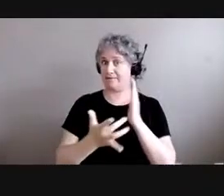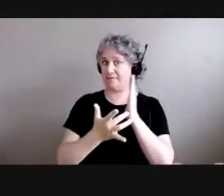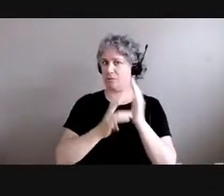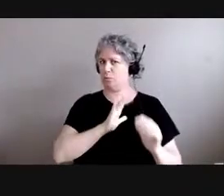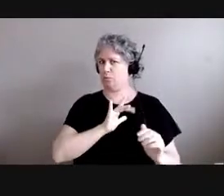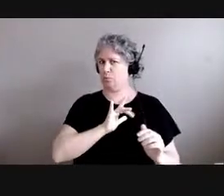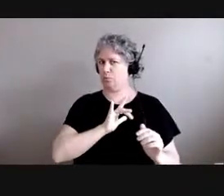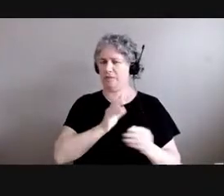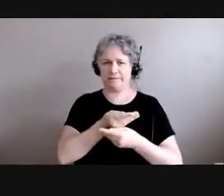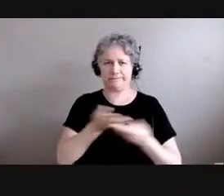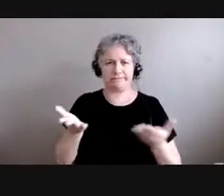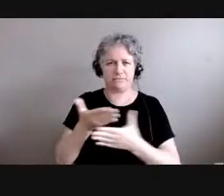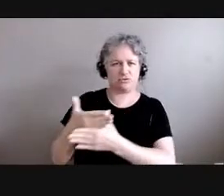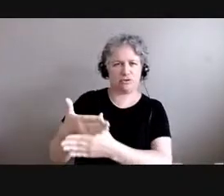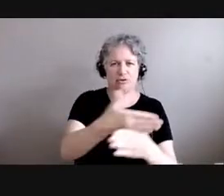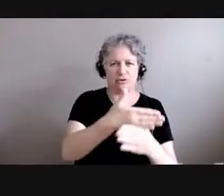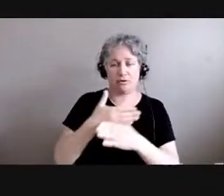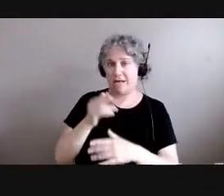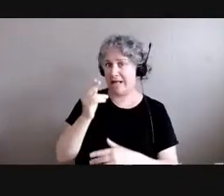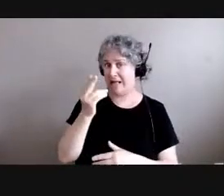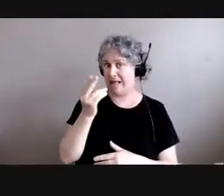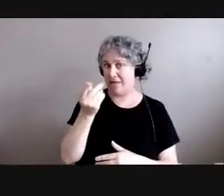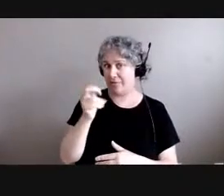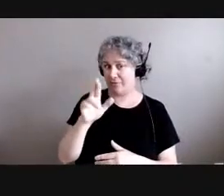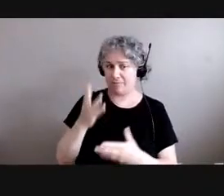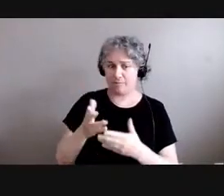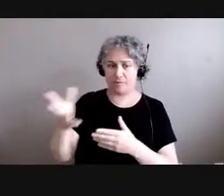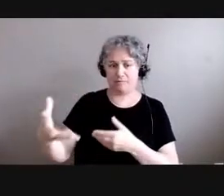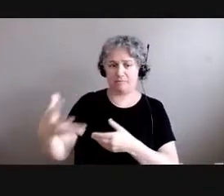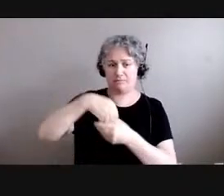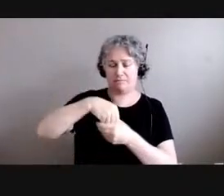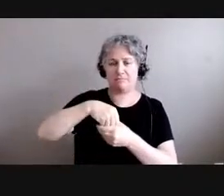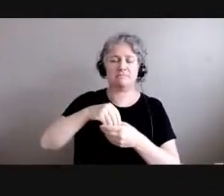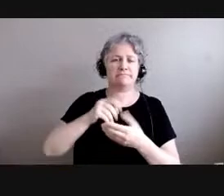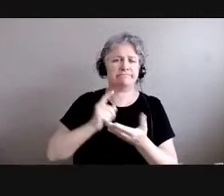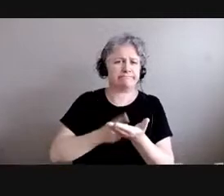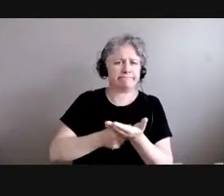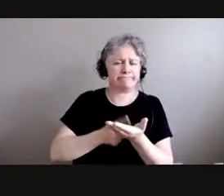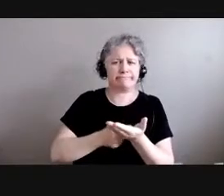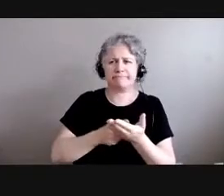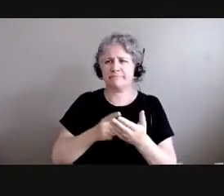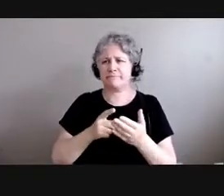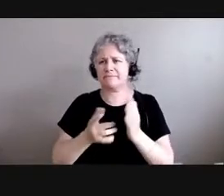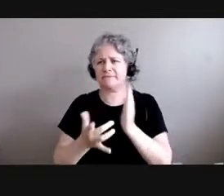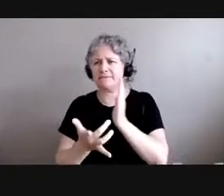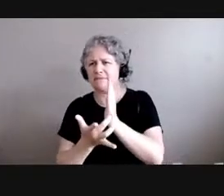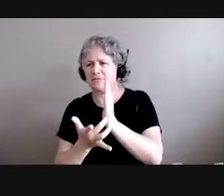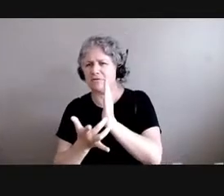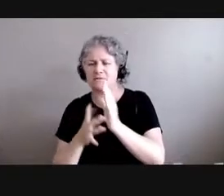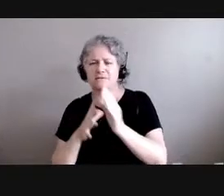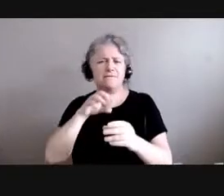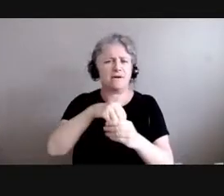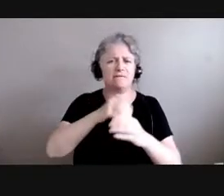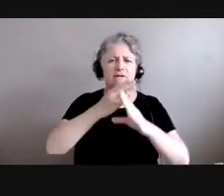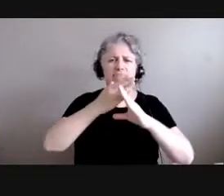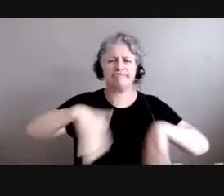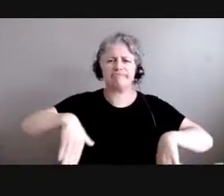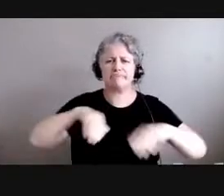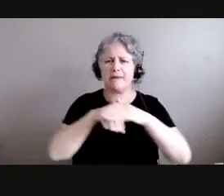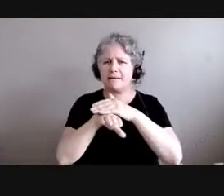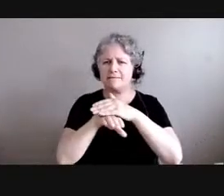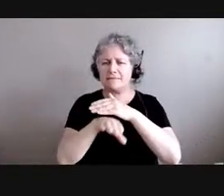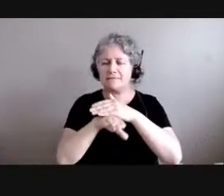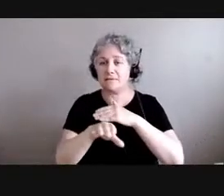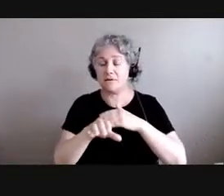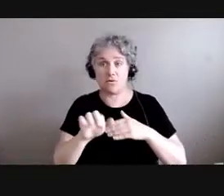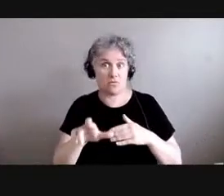for you to chime in, tell us a little bit about the role technology plays in accessibility, and also feel free to mention other platforms or